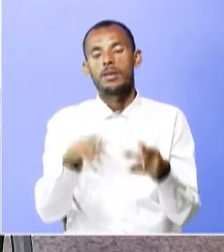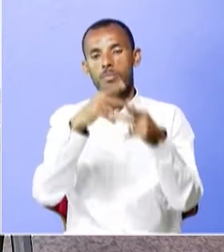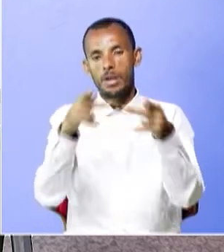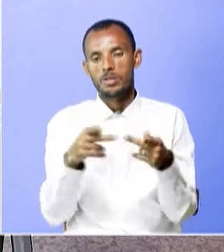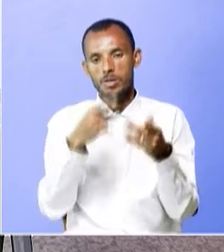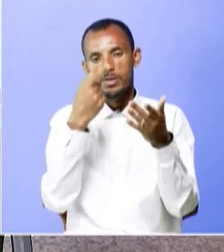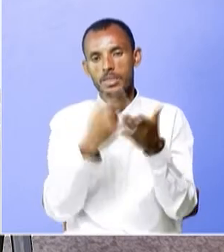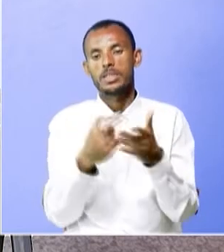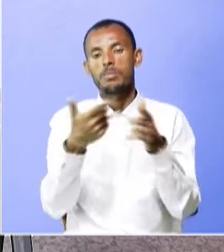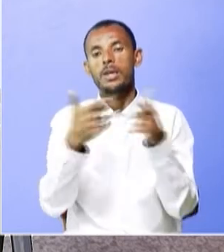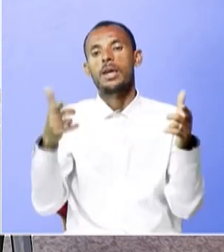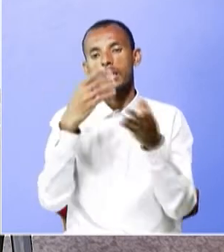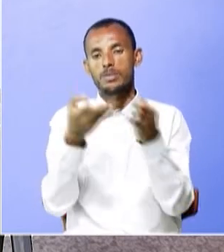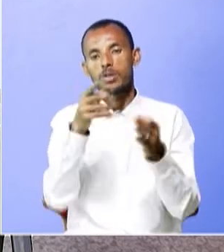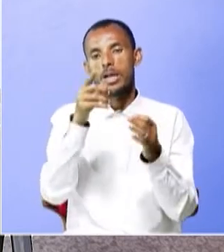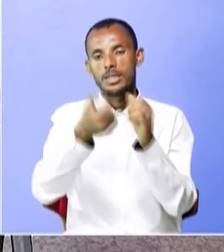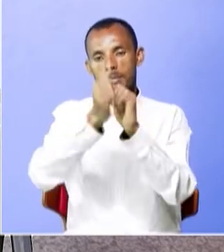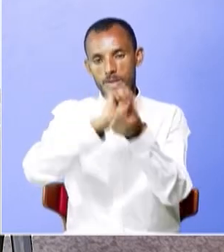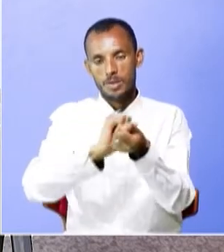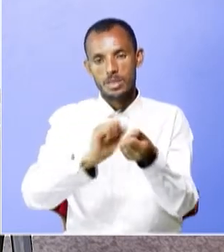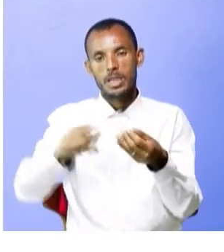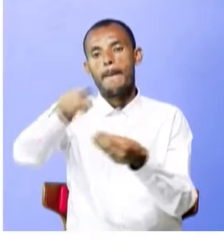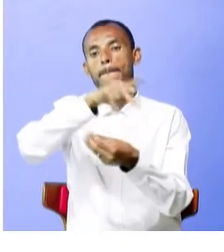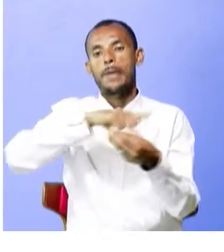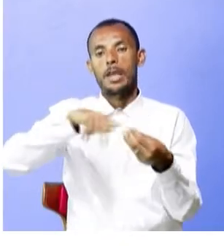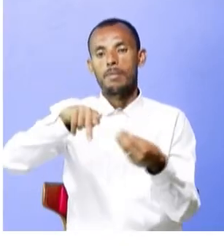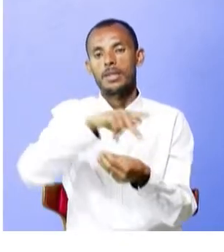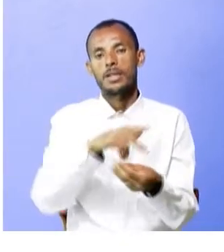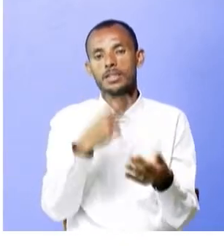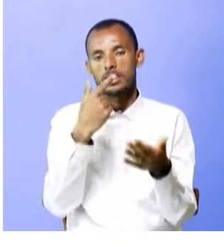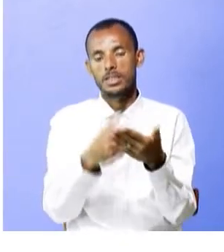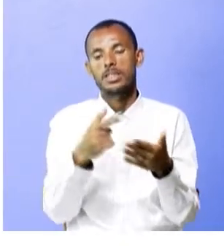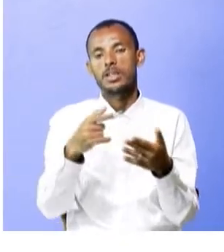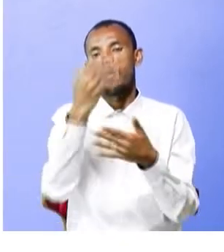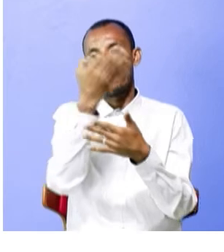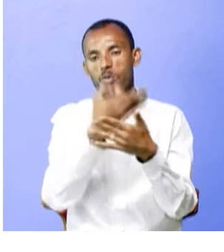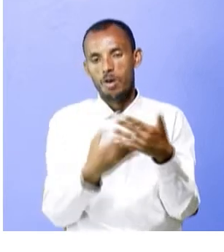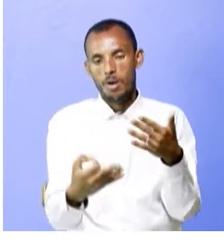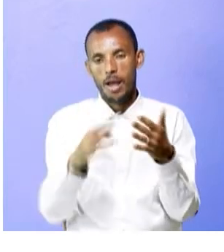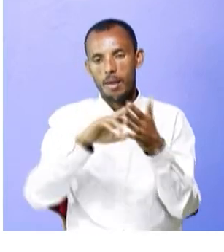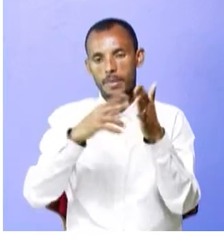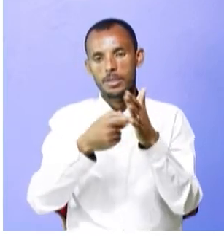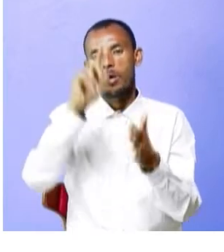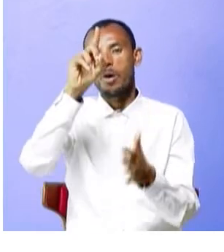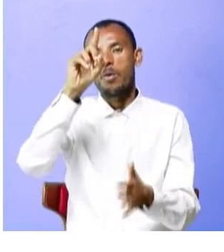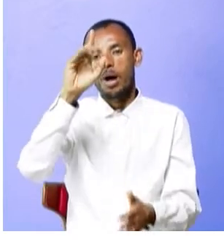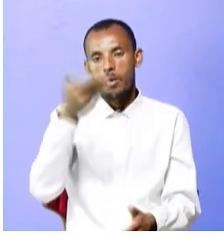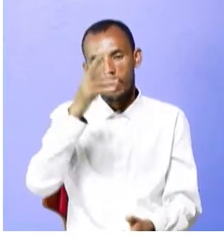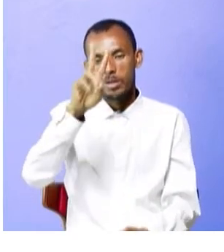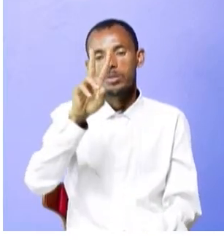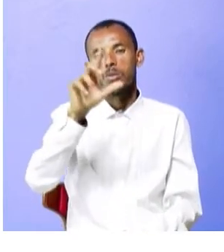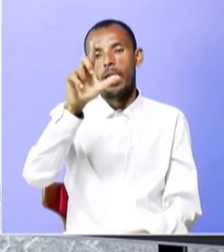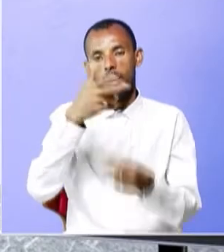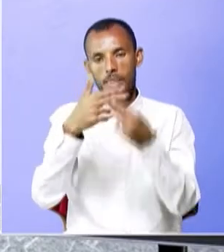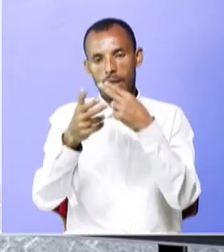this bigger expression, you can substitute the perimeter. So this formula becomes half of L times the